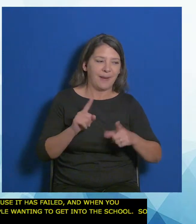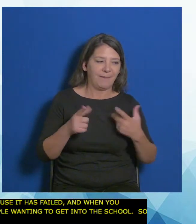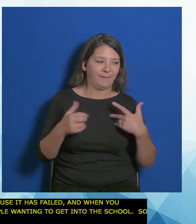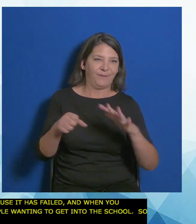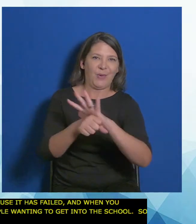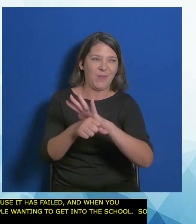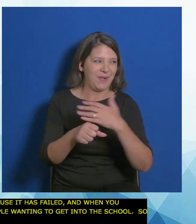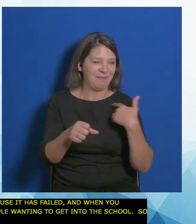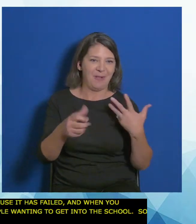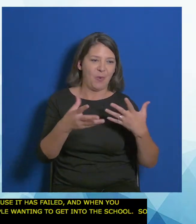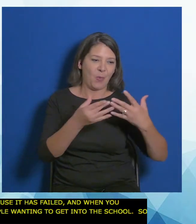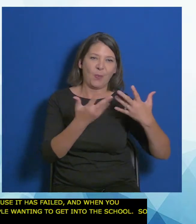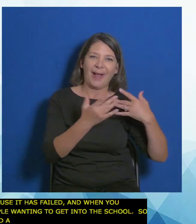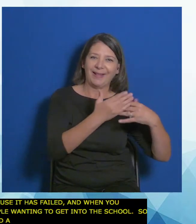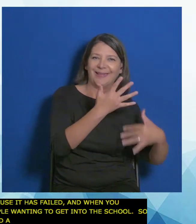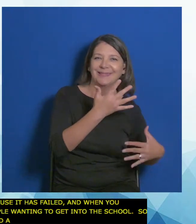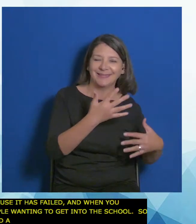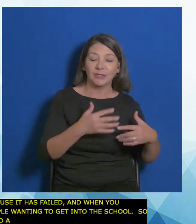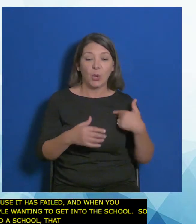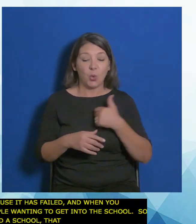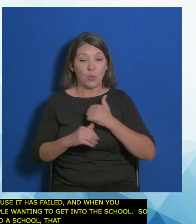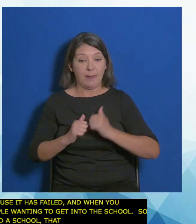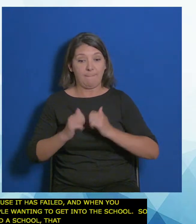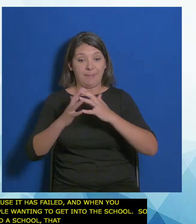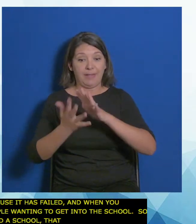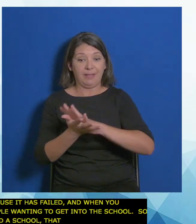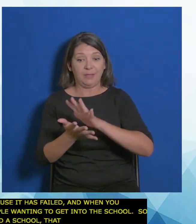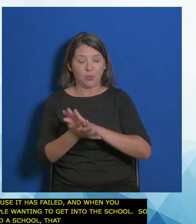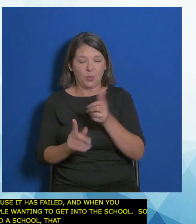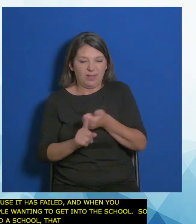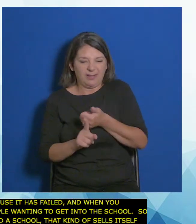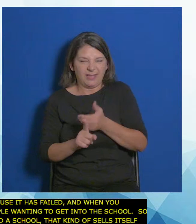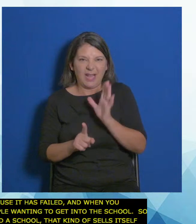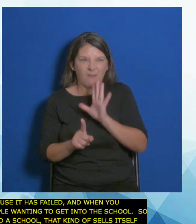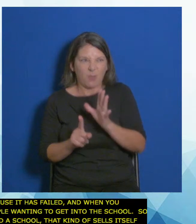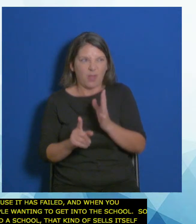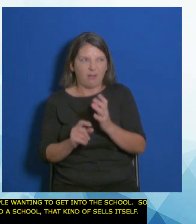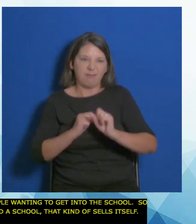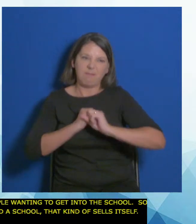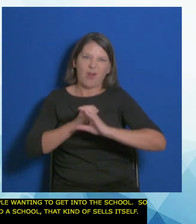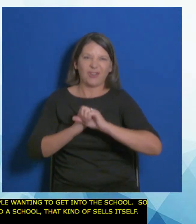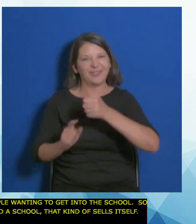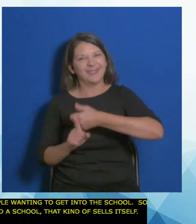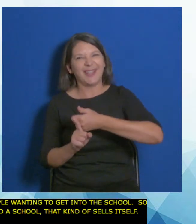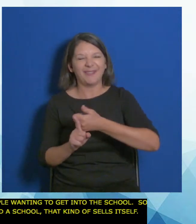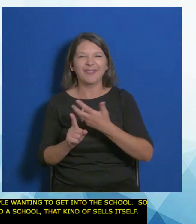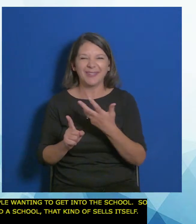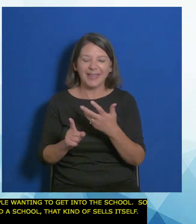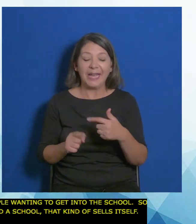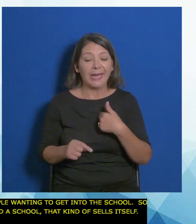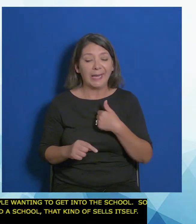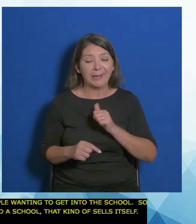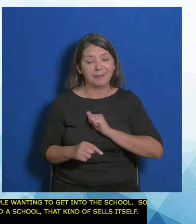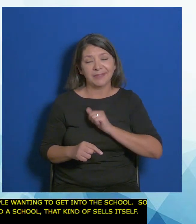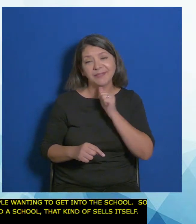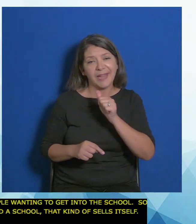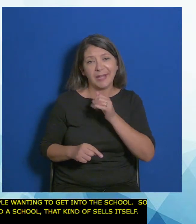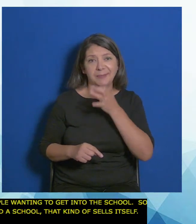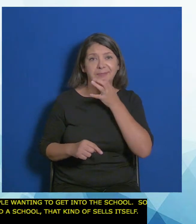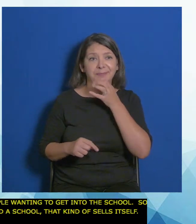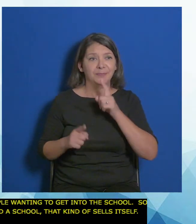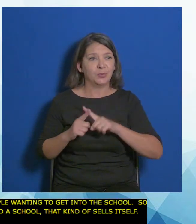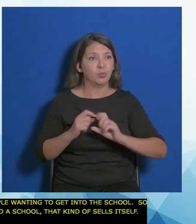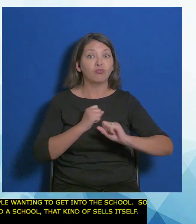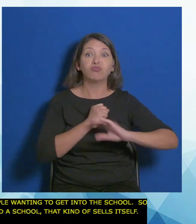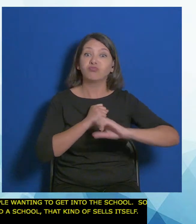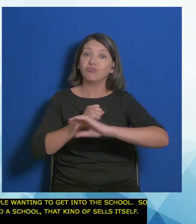build the school, that kind of sells itself. Now, I'm not a great marketing person or salesperson. I